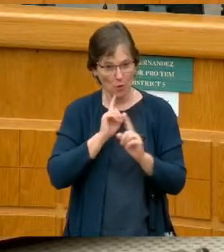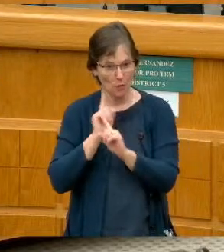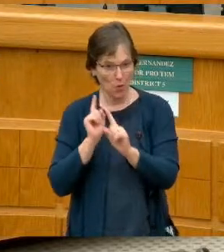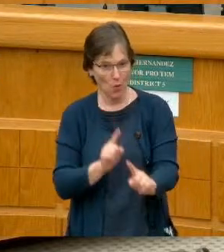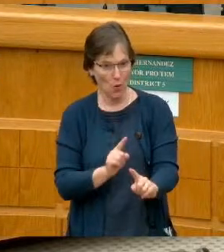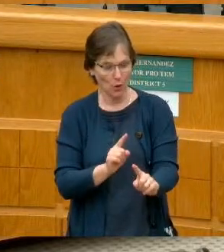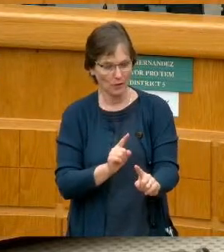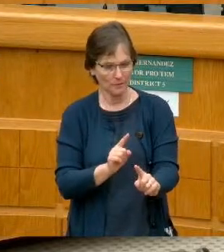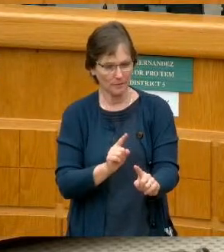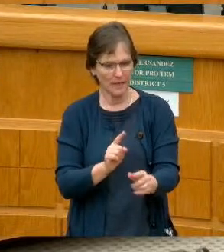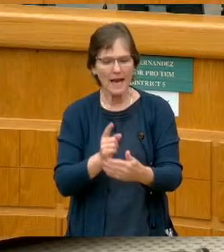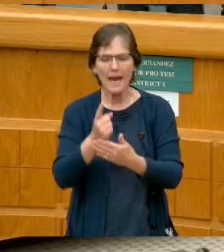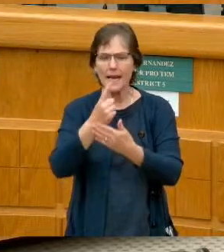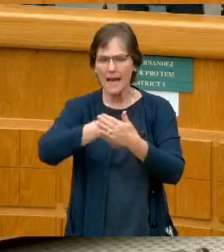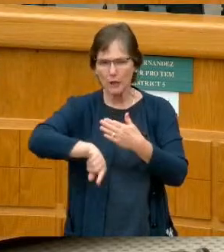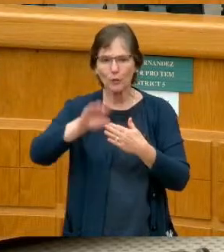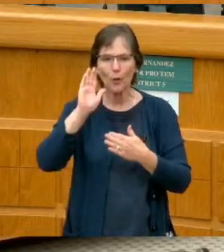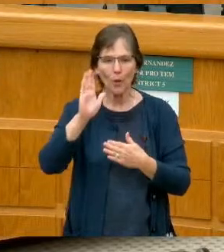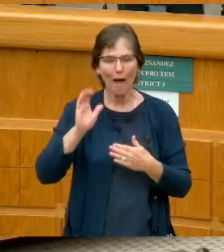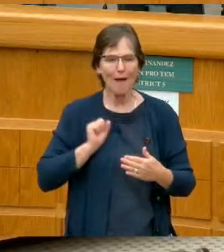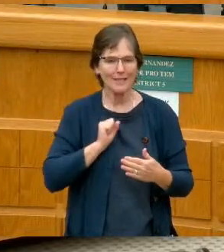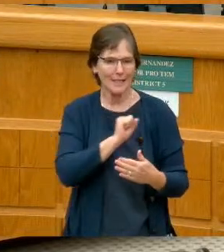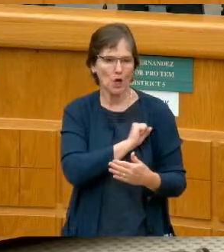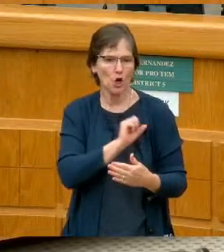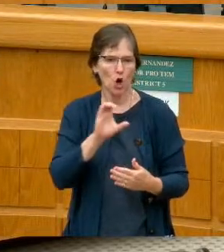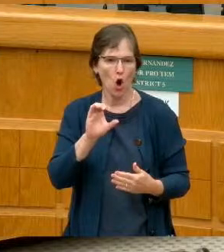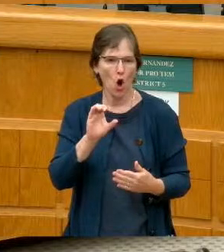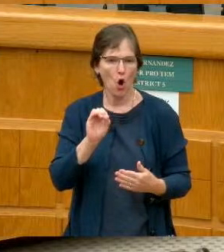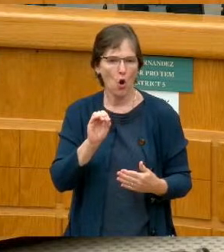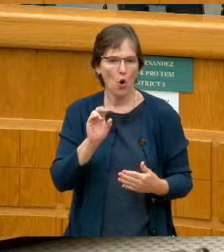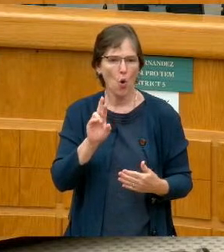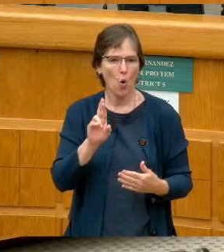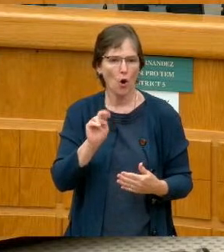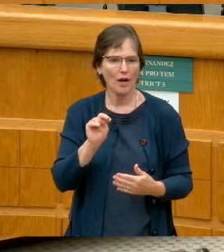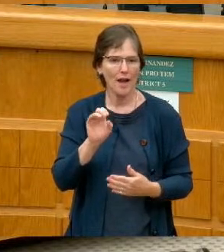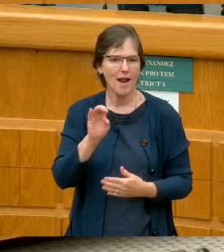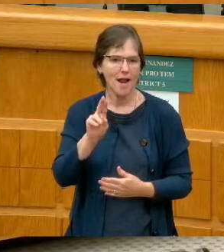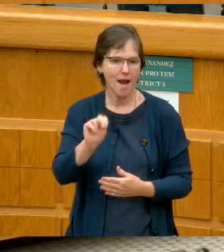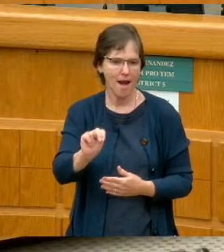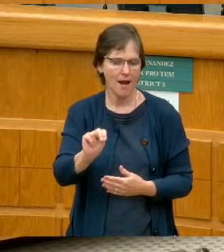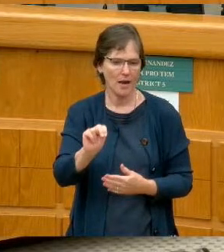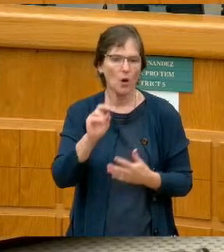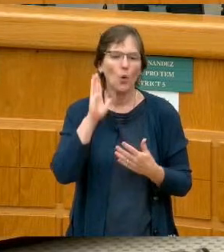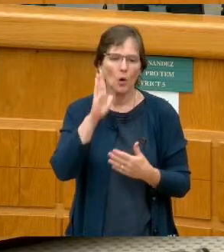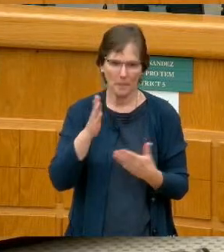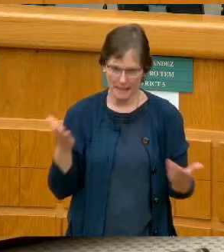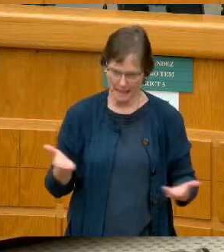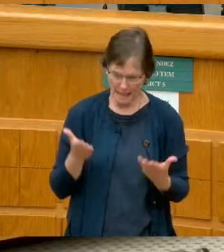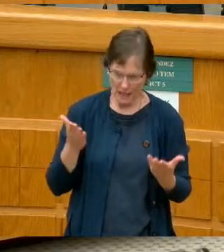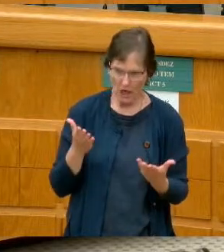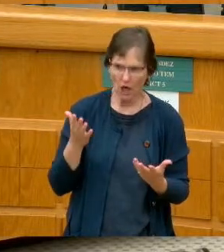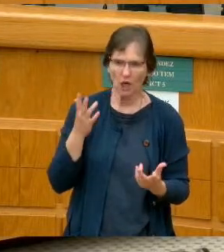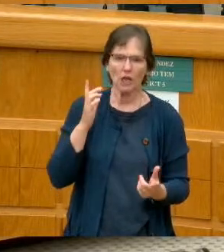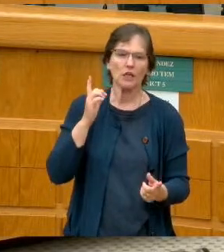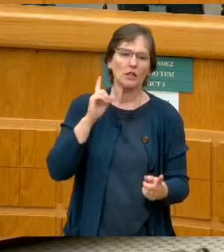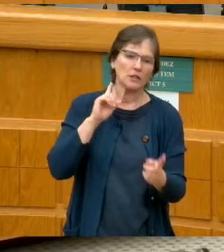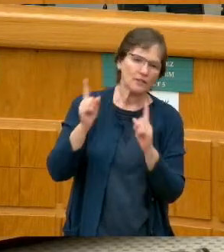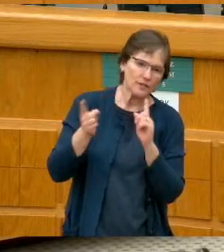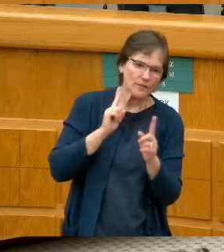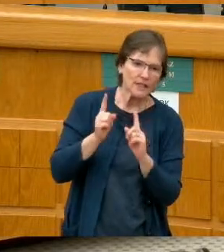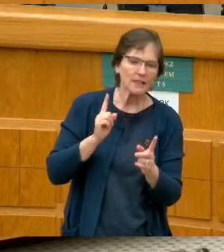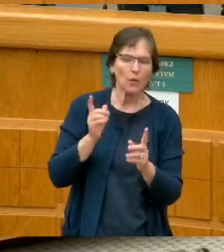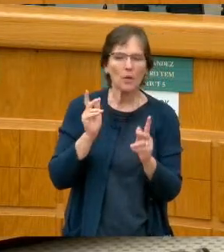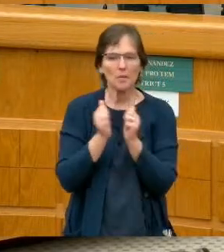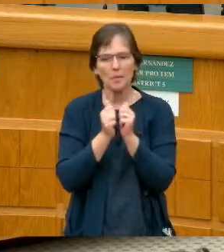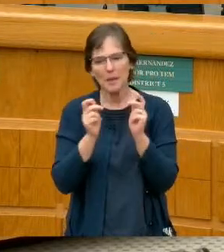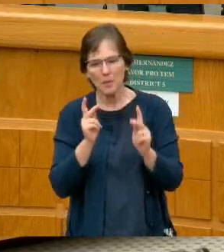Senator Cornyn will be in town to visit with us about what we're doing in our coronavirus response,